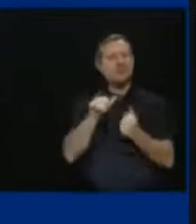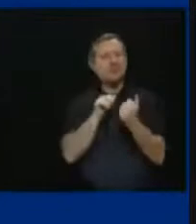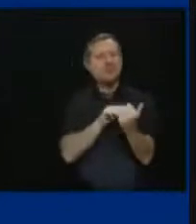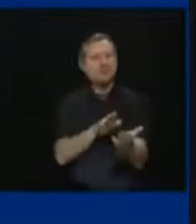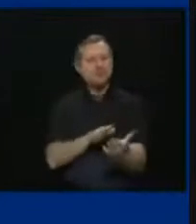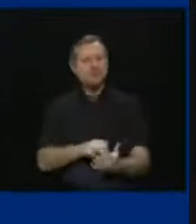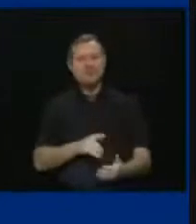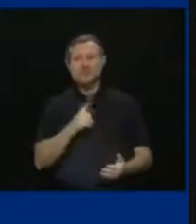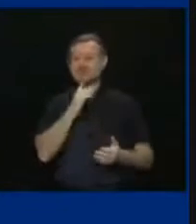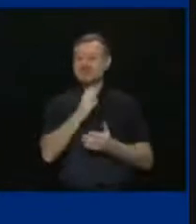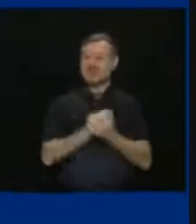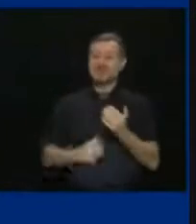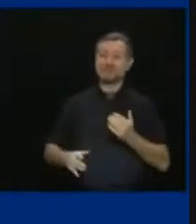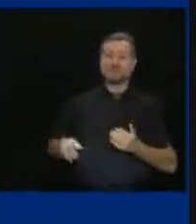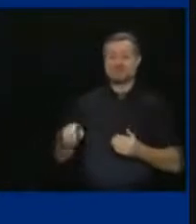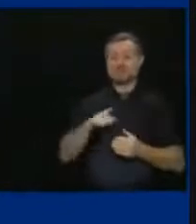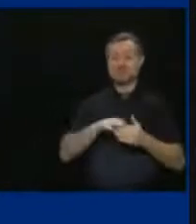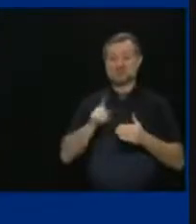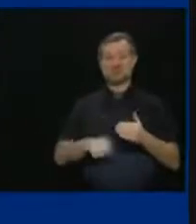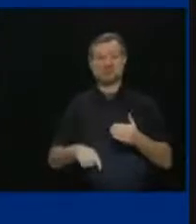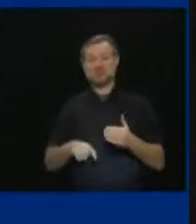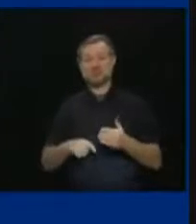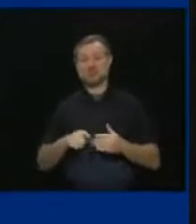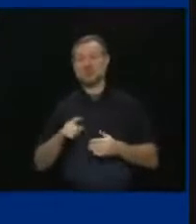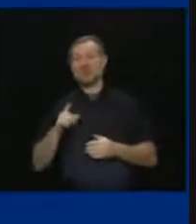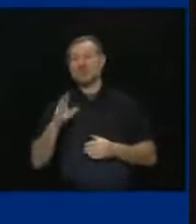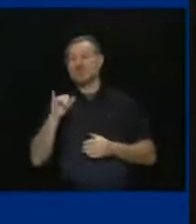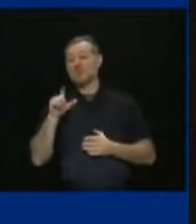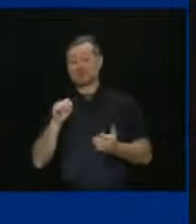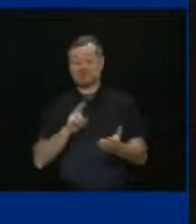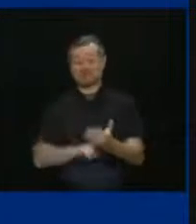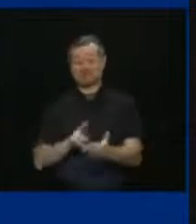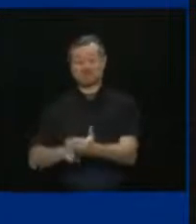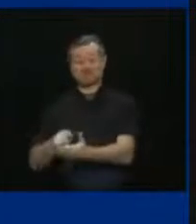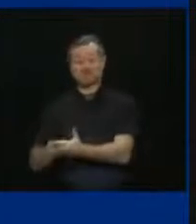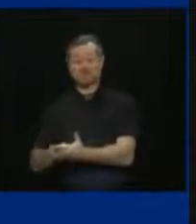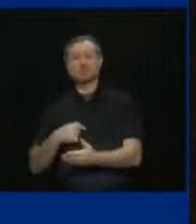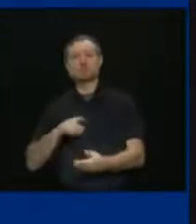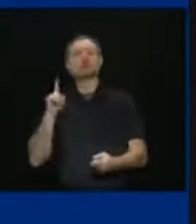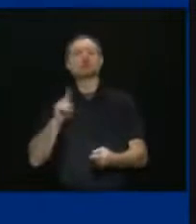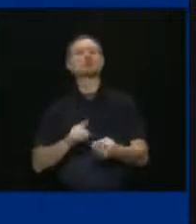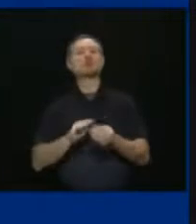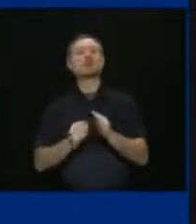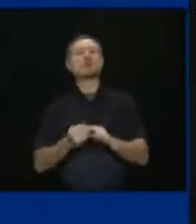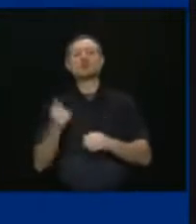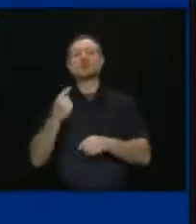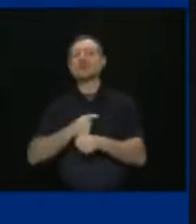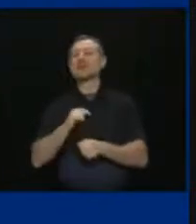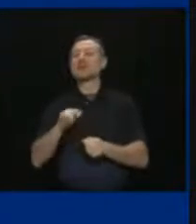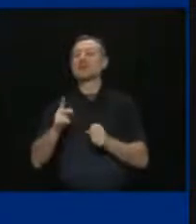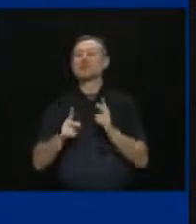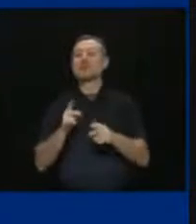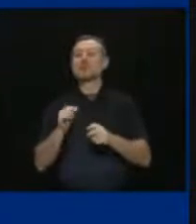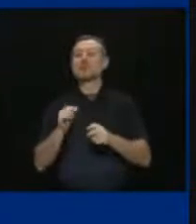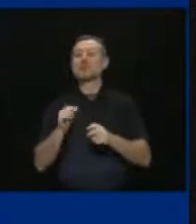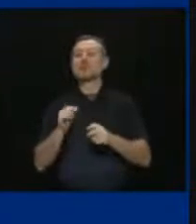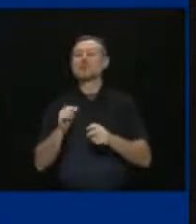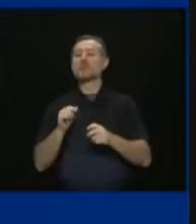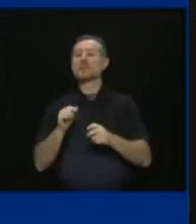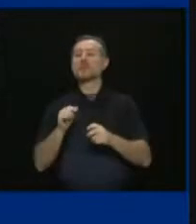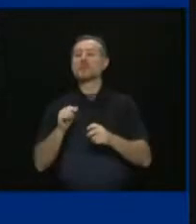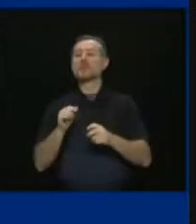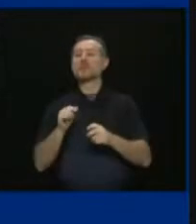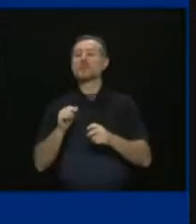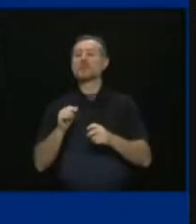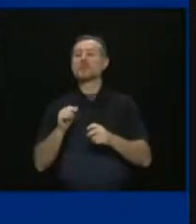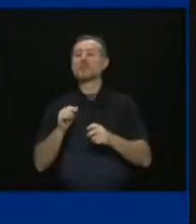was legislation that I had worked on behind the scenes, is reducing the number of days that people can receive prescription for reducing the number of